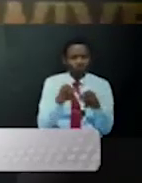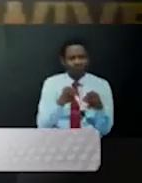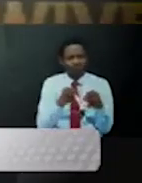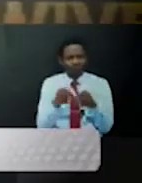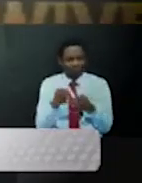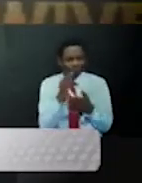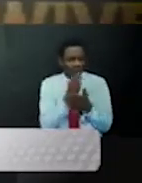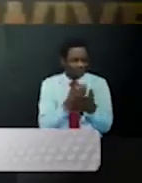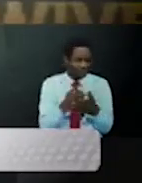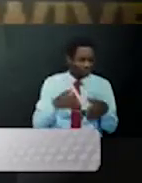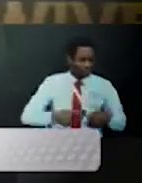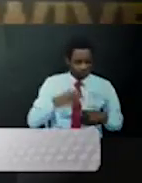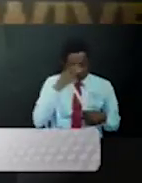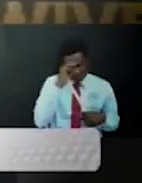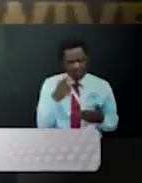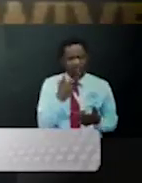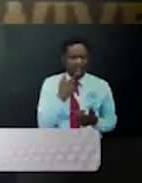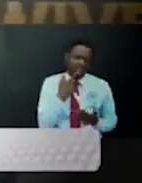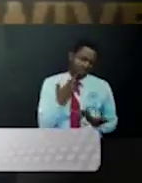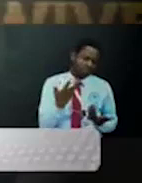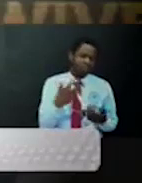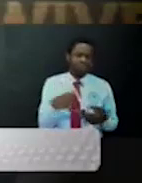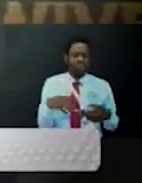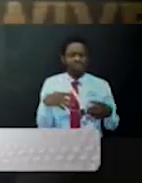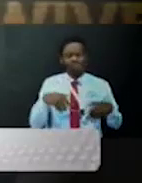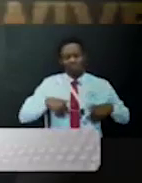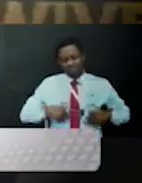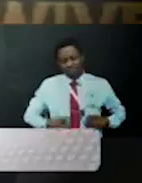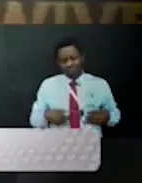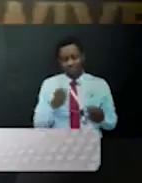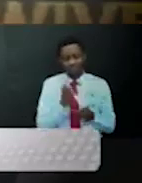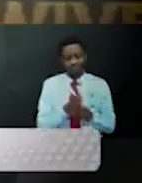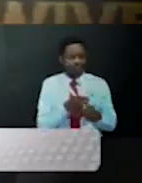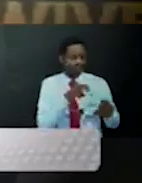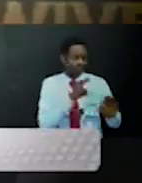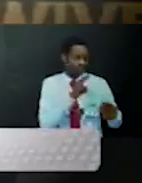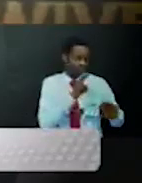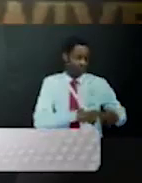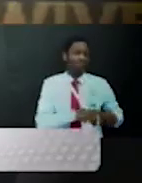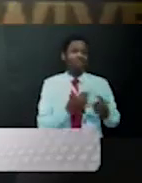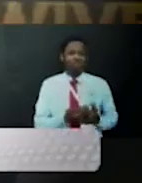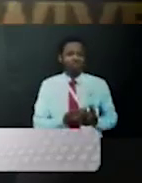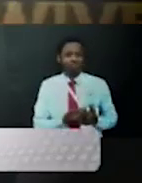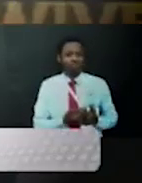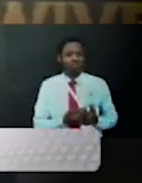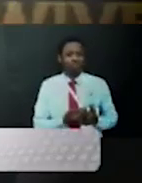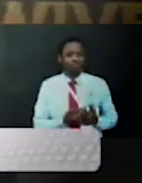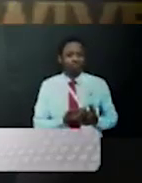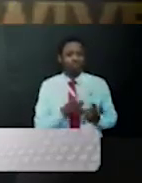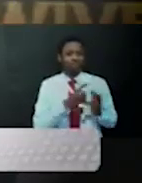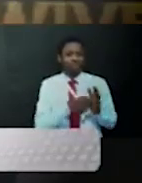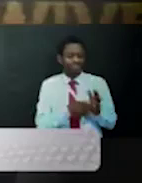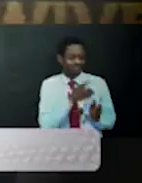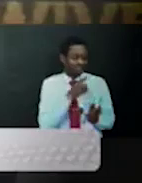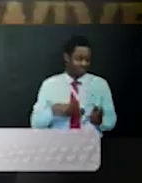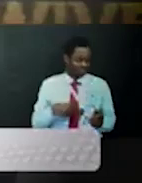were a bit tired, so they will remain behind. Others were not so pleased with their action. But David asked them